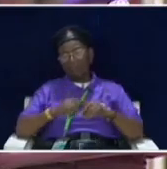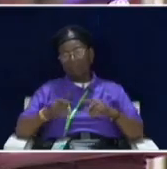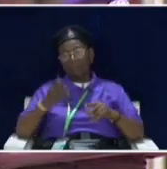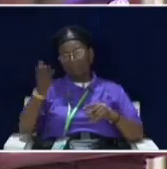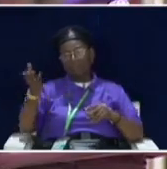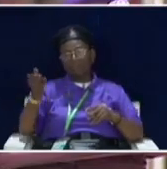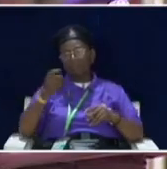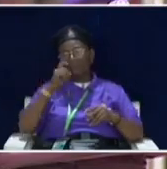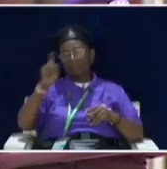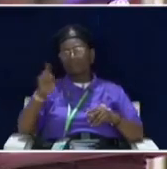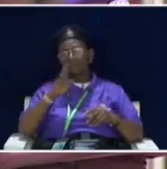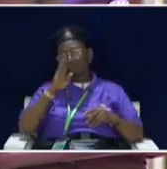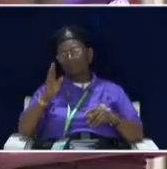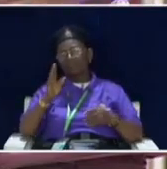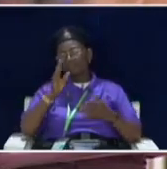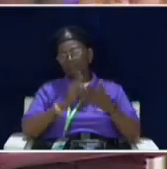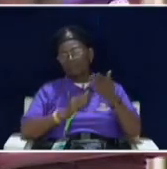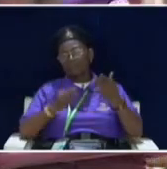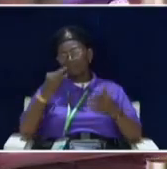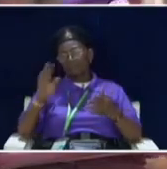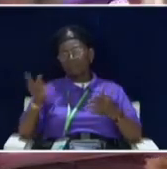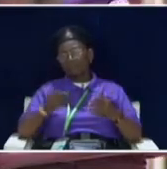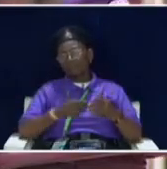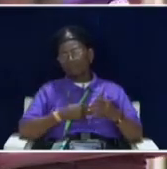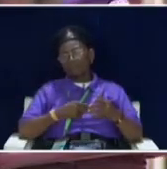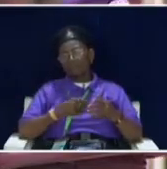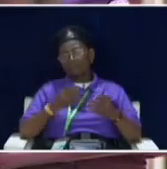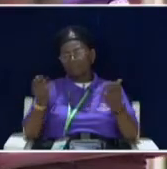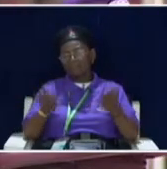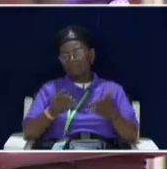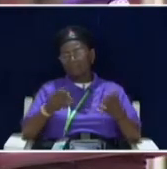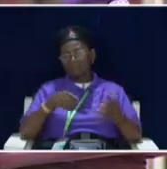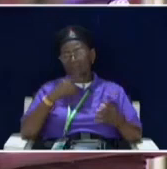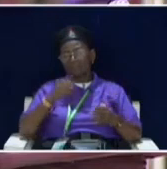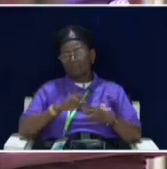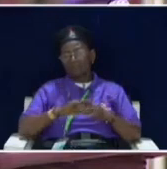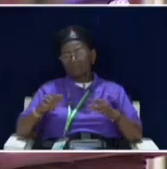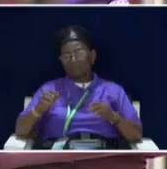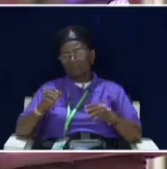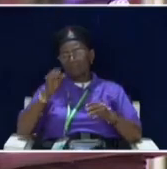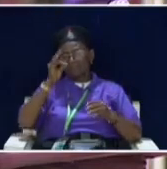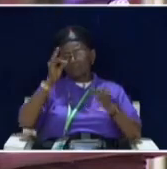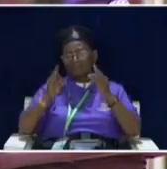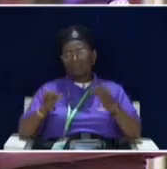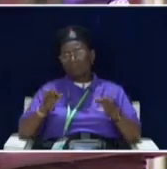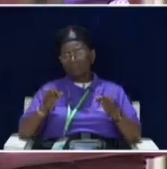here who didn't decide then.